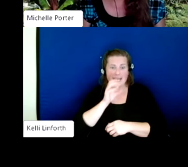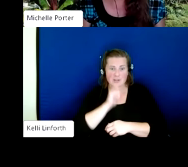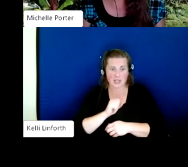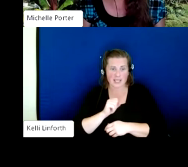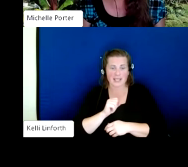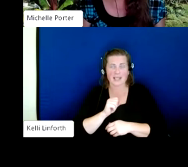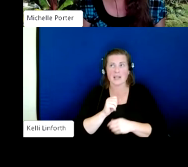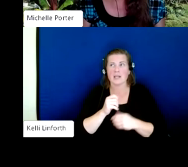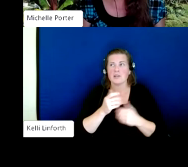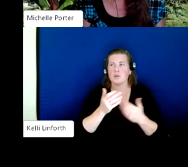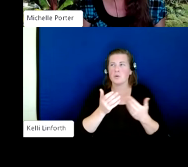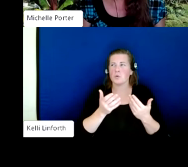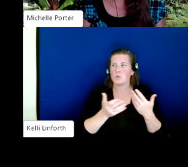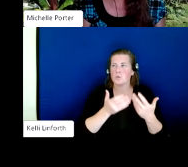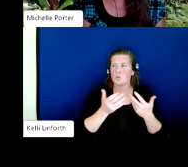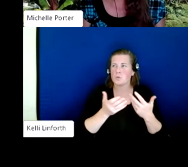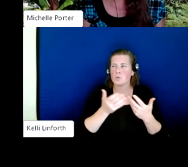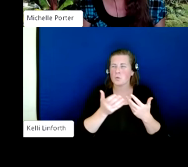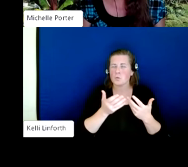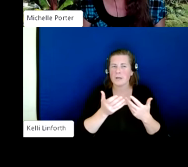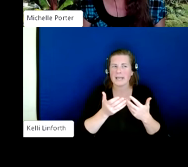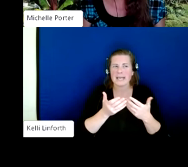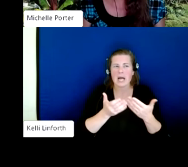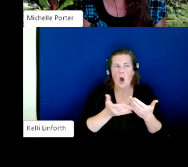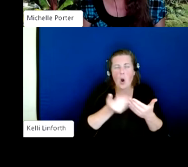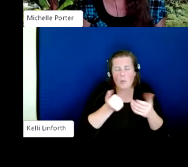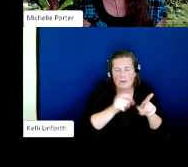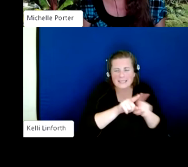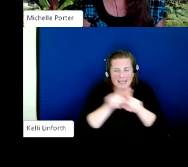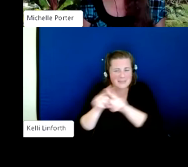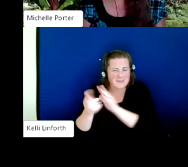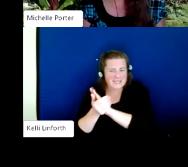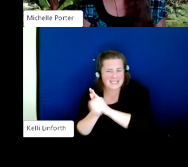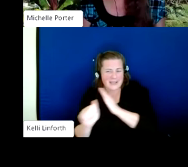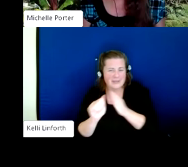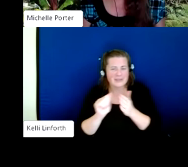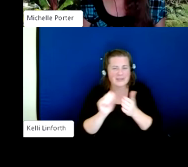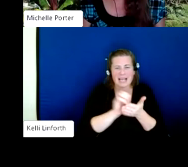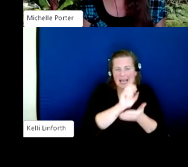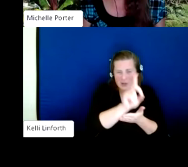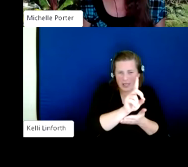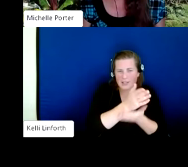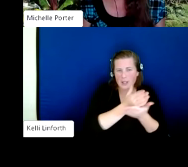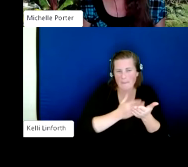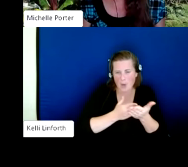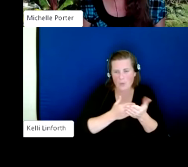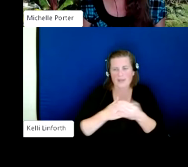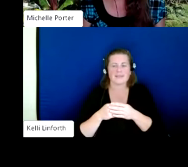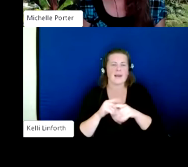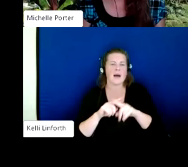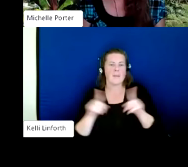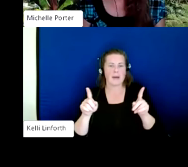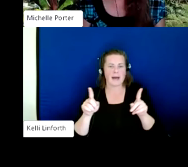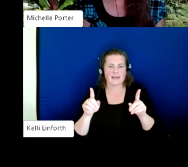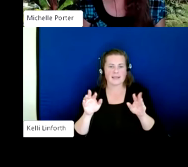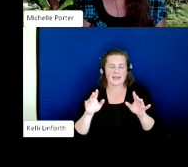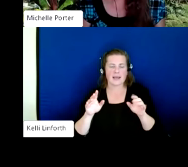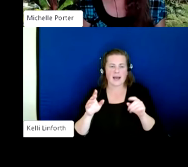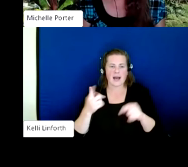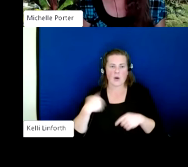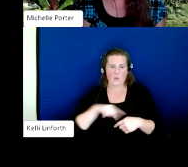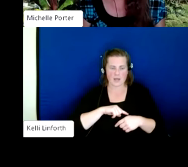yet not using the same kinds of skills or education components to a control program so that we can really